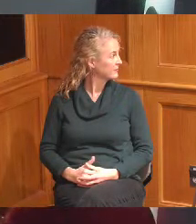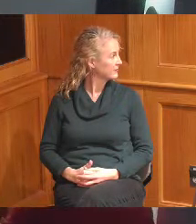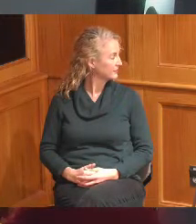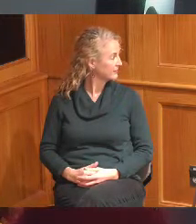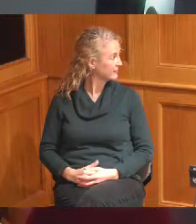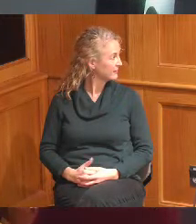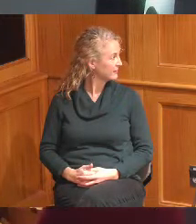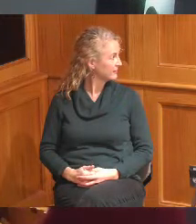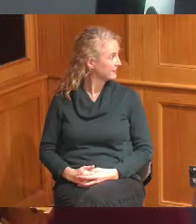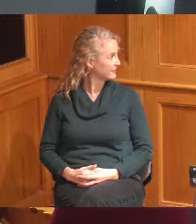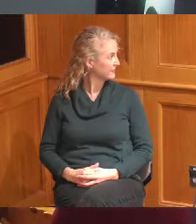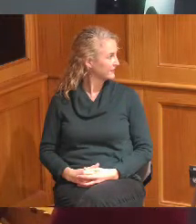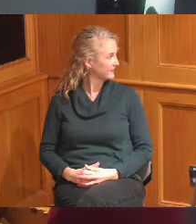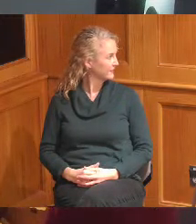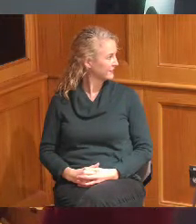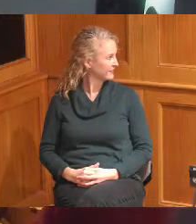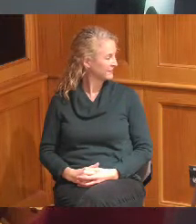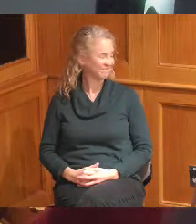Yes, yes, yes.